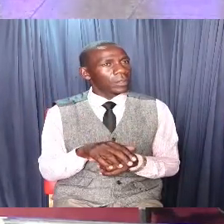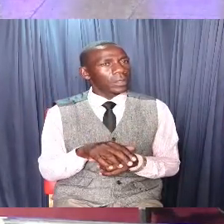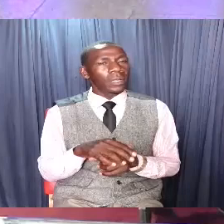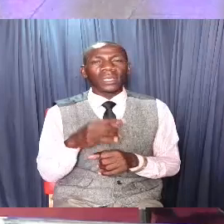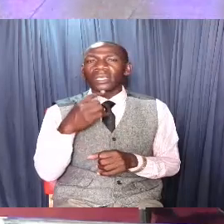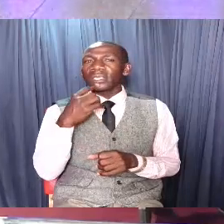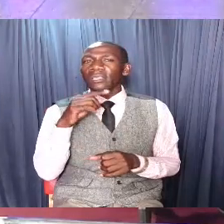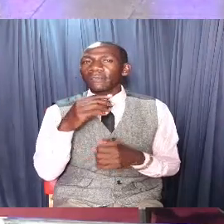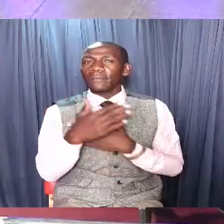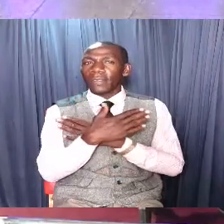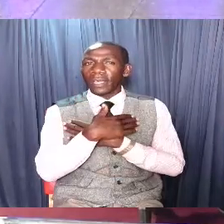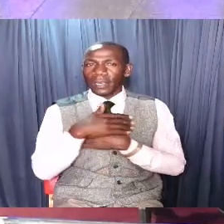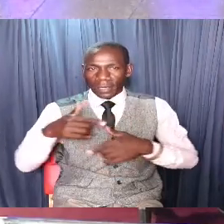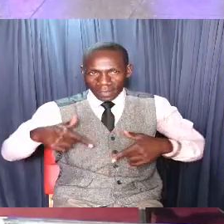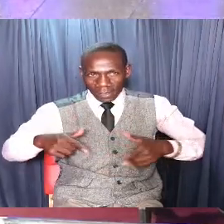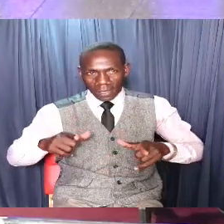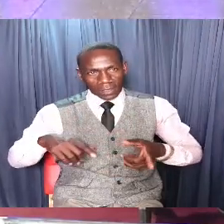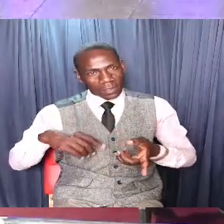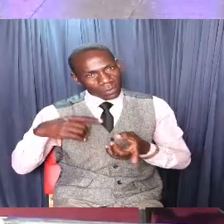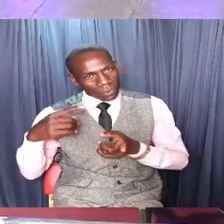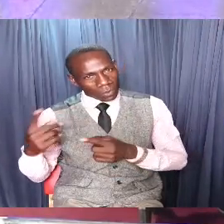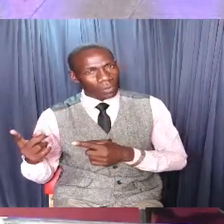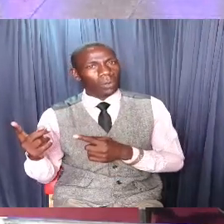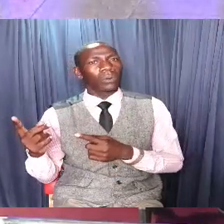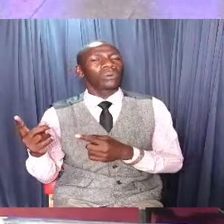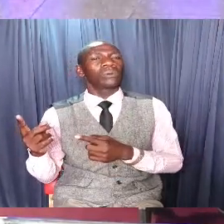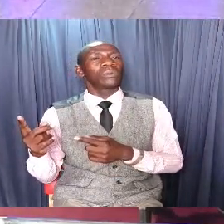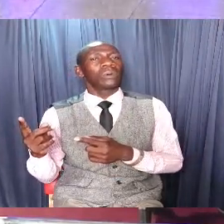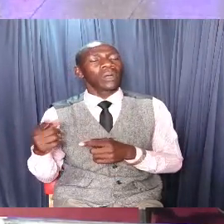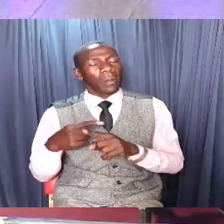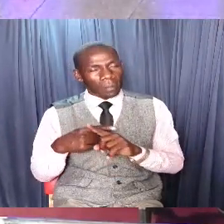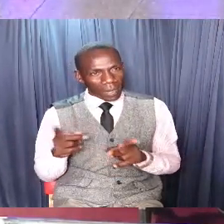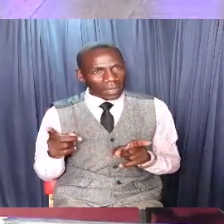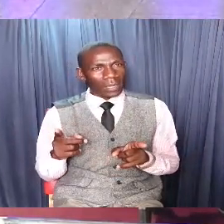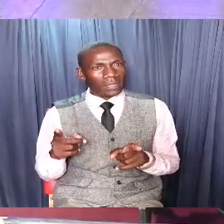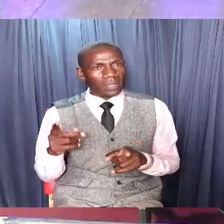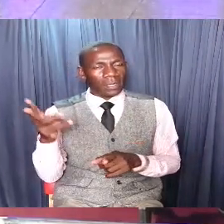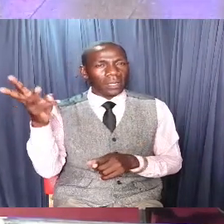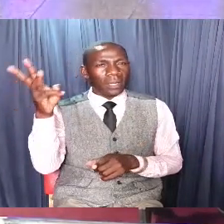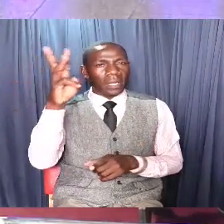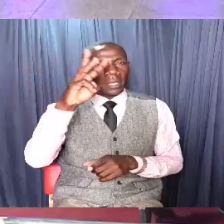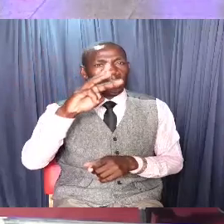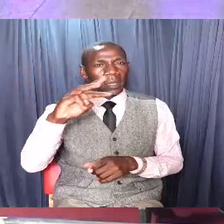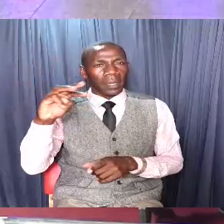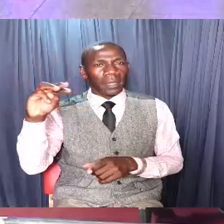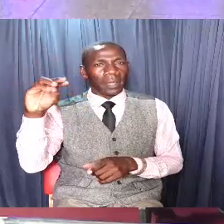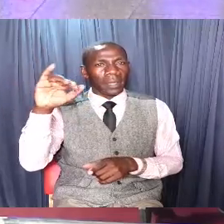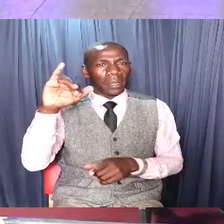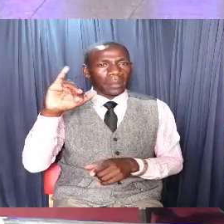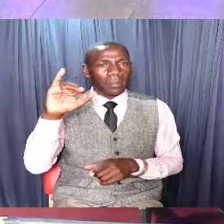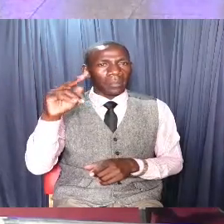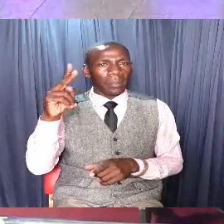Akamwambia rafiki yake twende. He told his friend, twende. Now let's go. Lakini Mikaya amewekwa ndani. Mikaya was already in